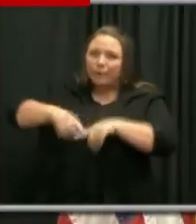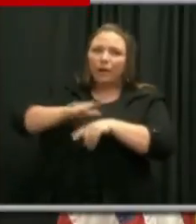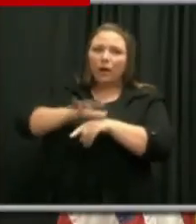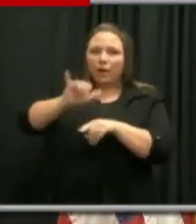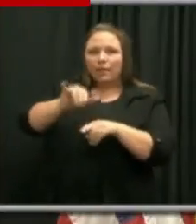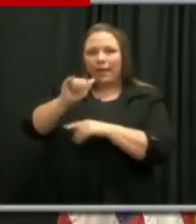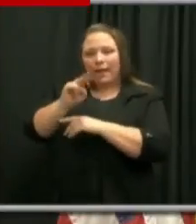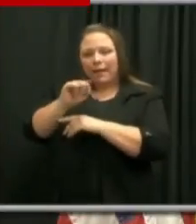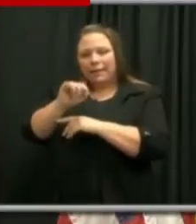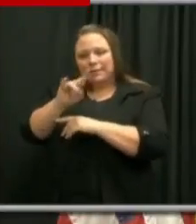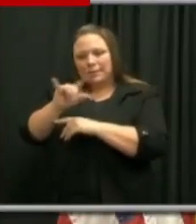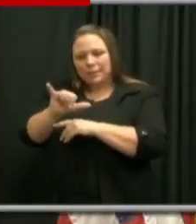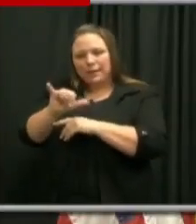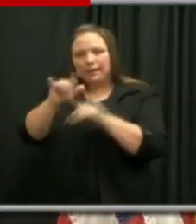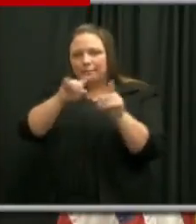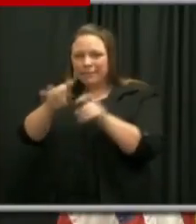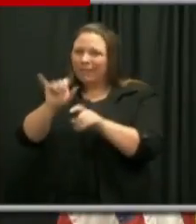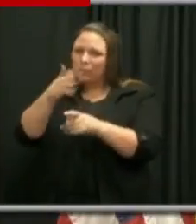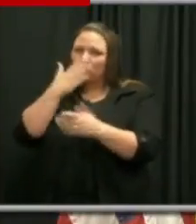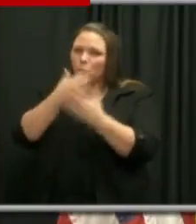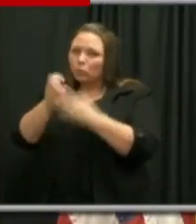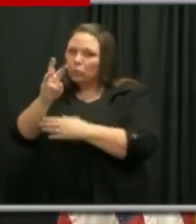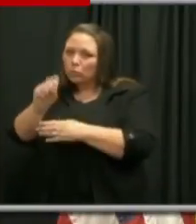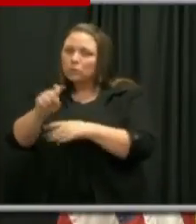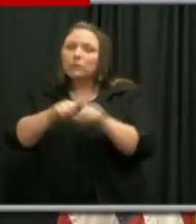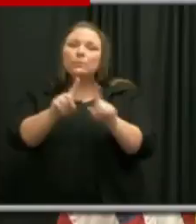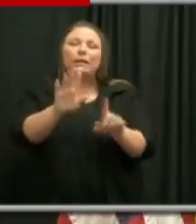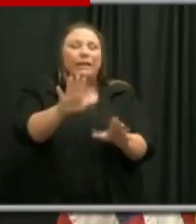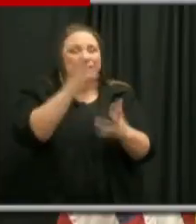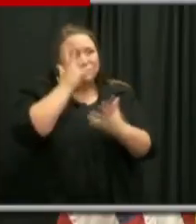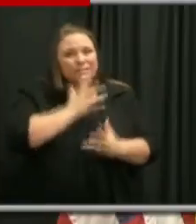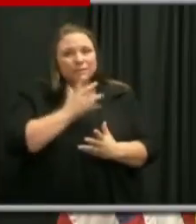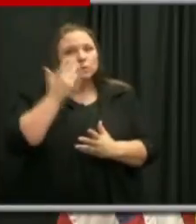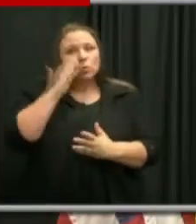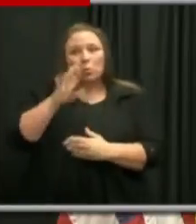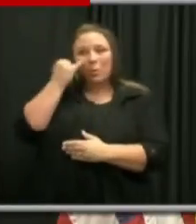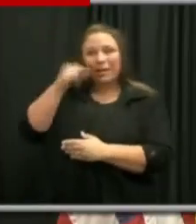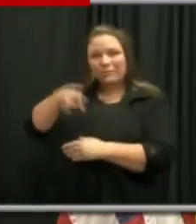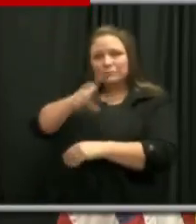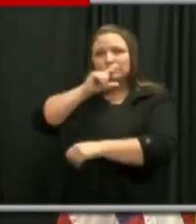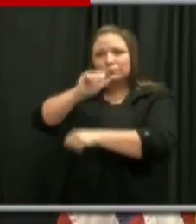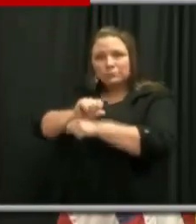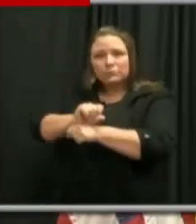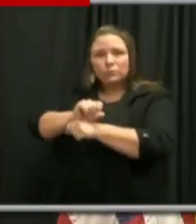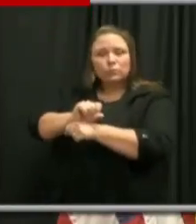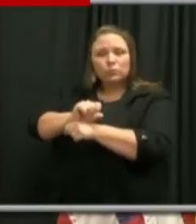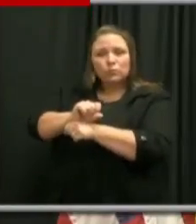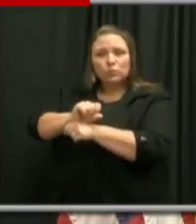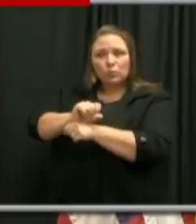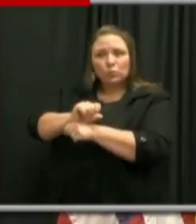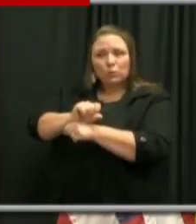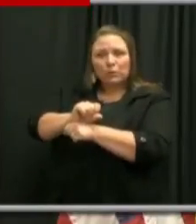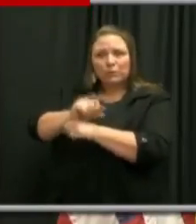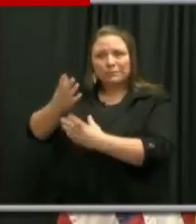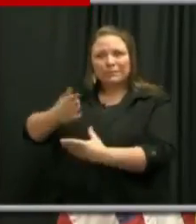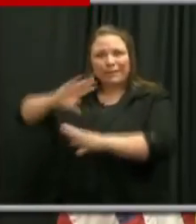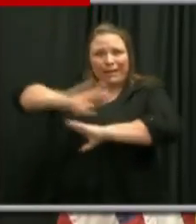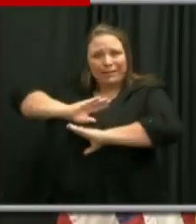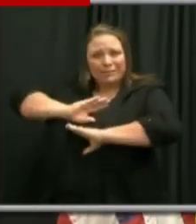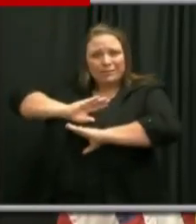that would be good news. But unfortunately, we don't quite know yet whether that antibody test meets the criteria